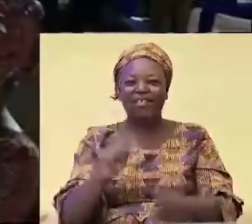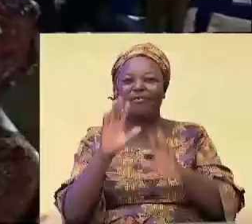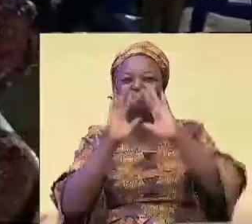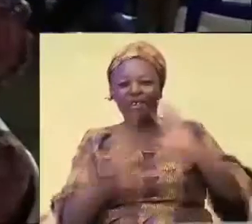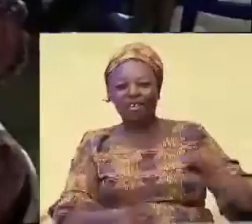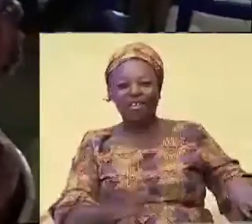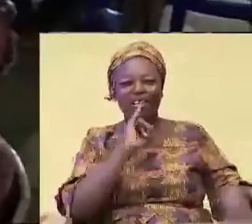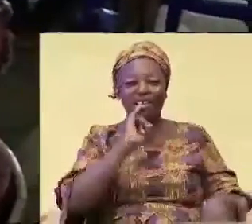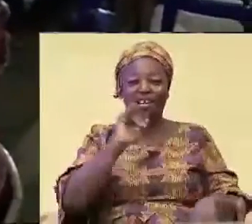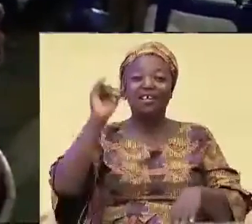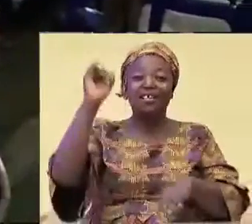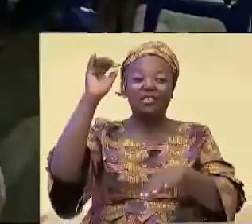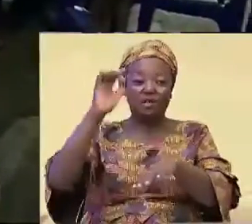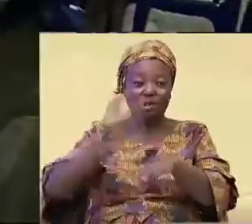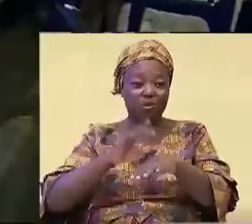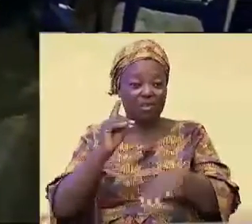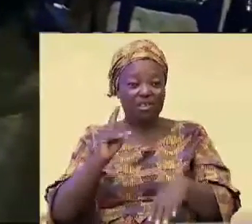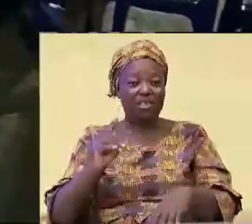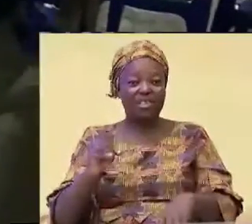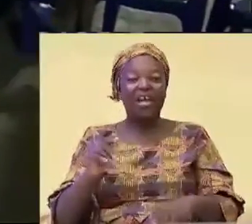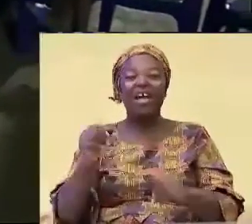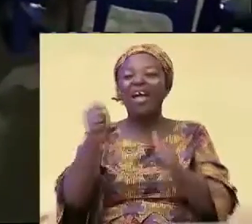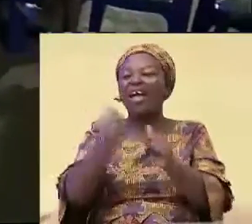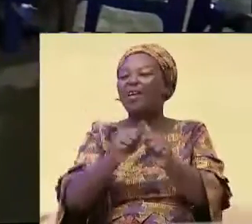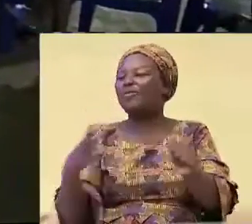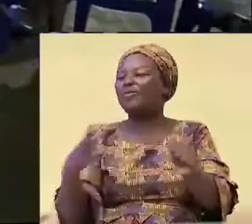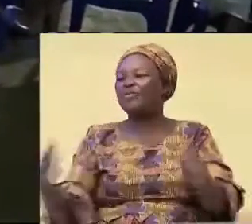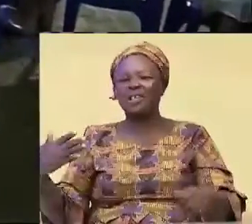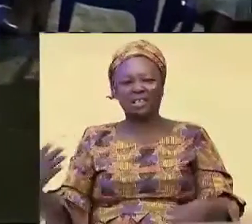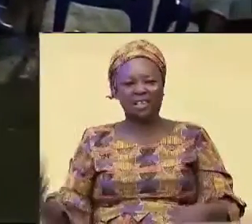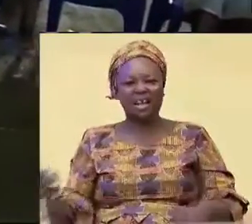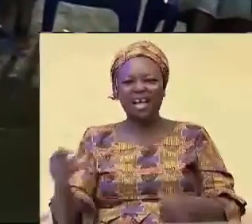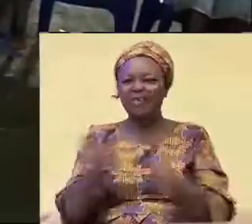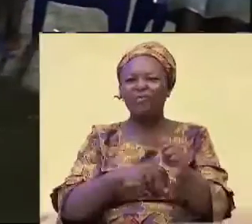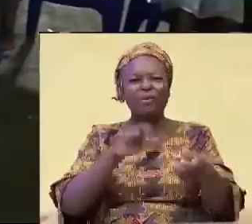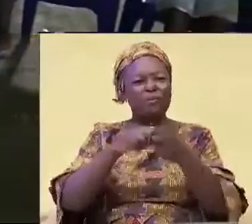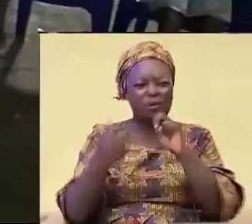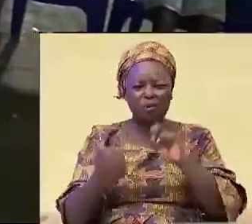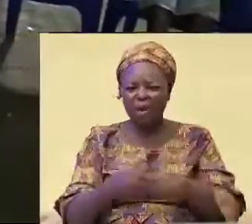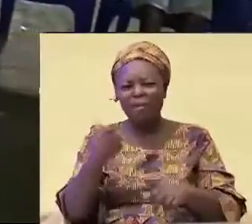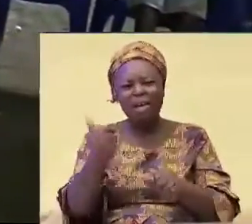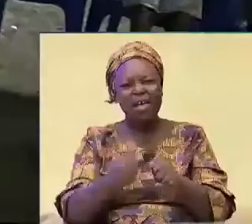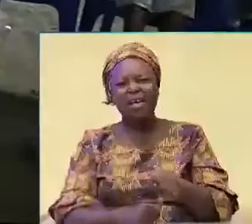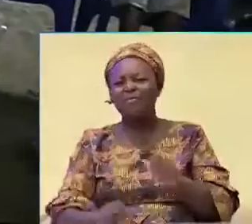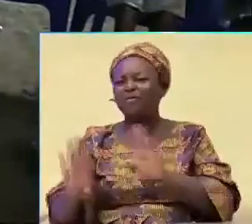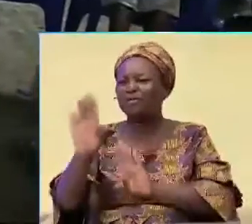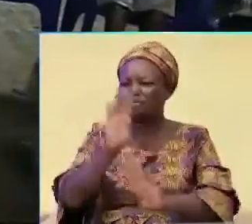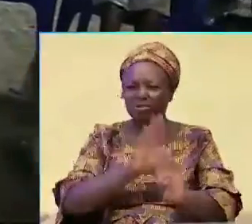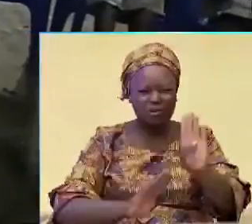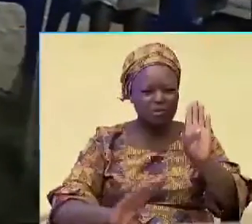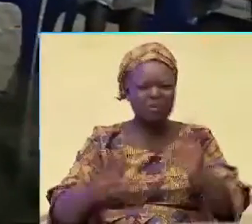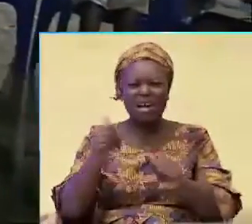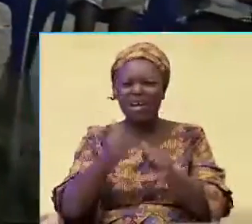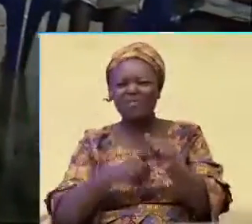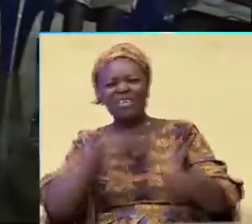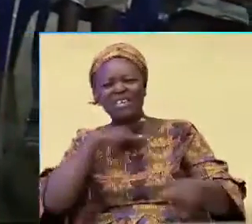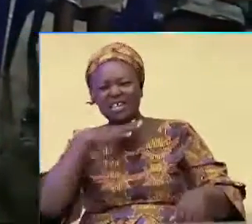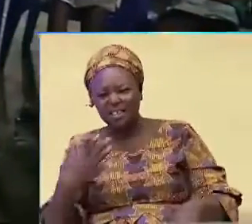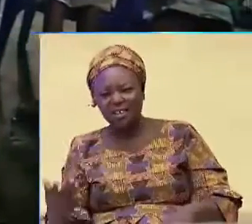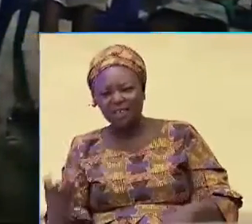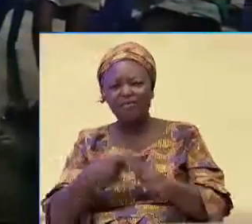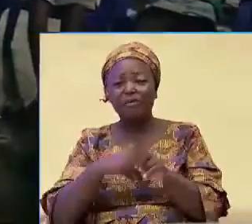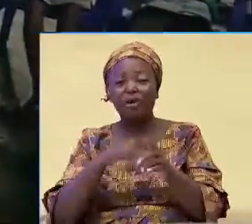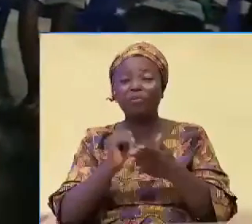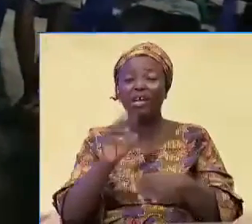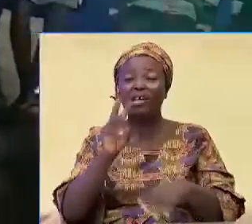Once the fountain is touched, everything, every pollution, every plague, every disease,